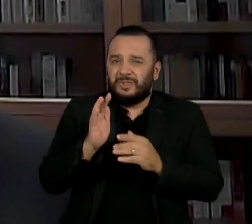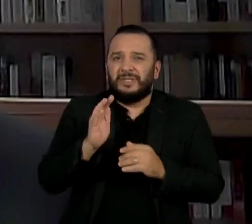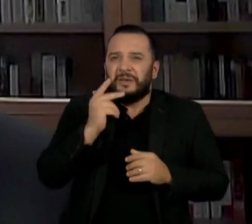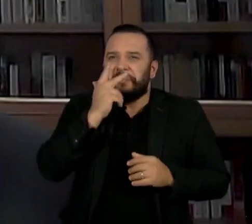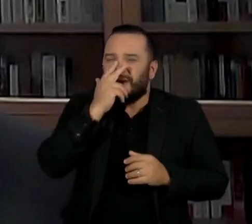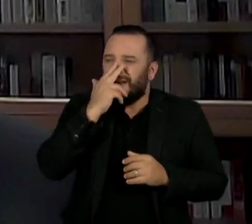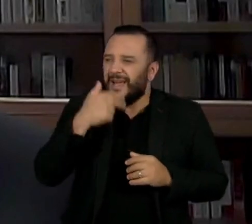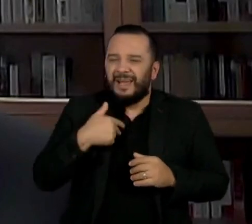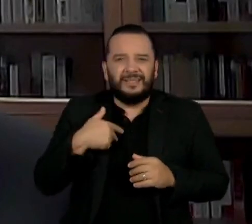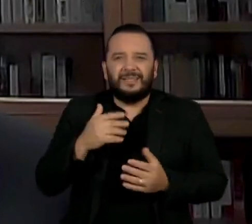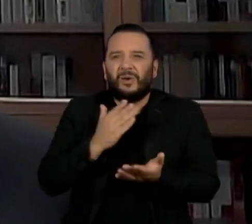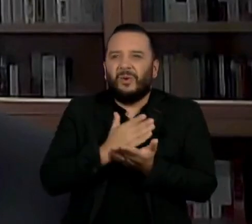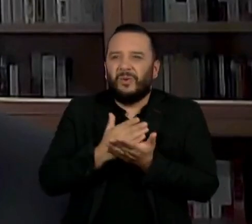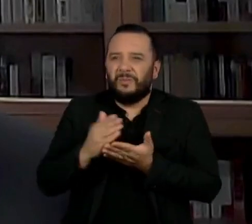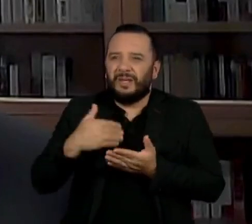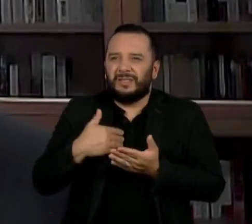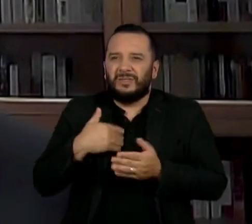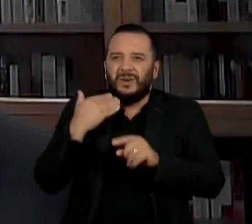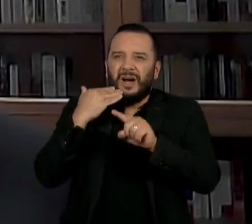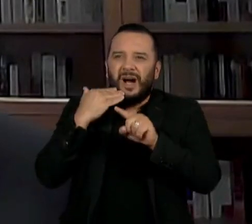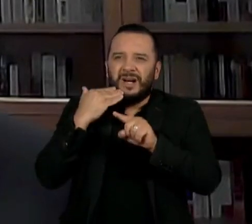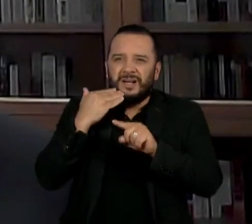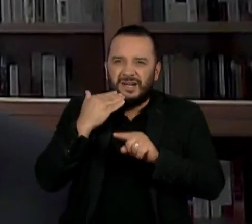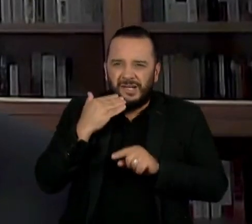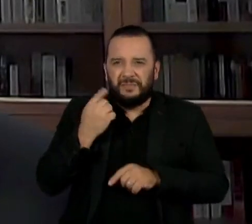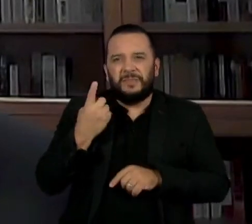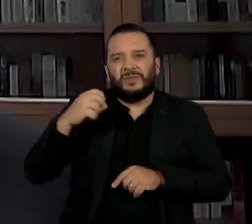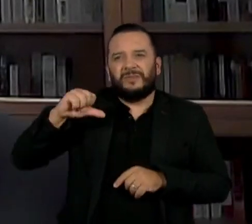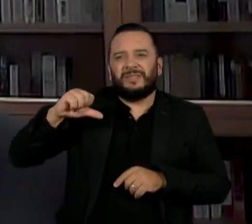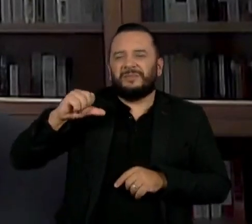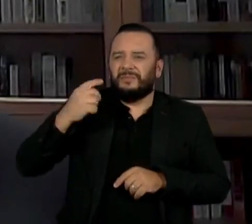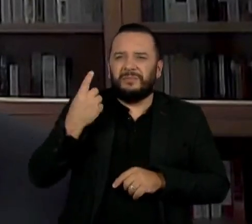hijacked beginning in the late 70s